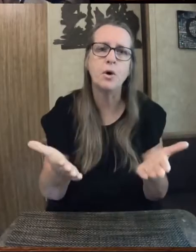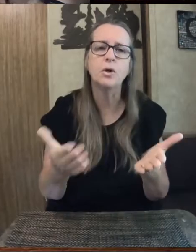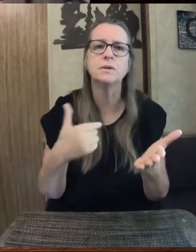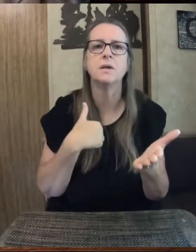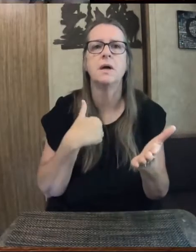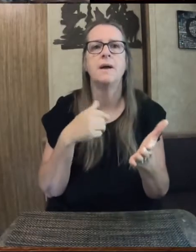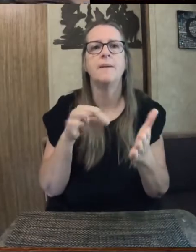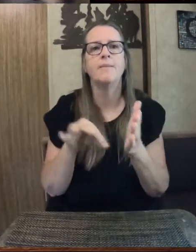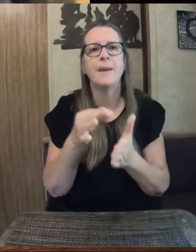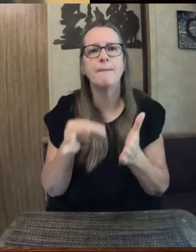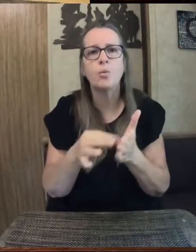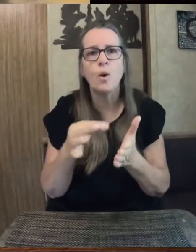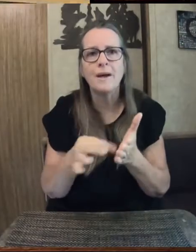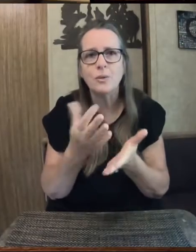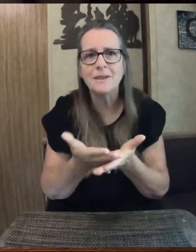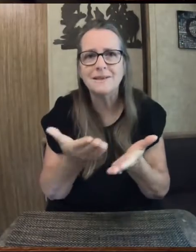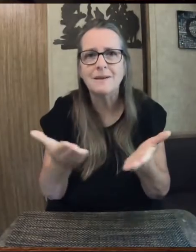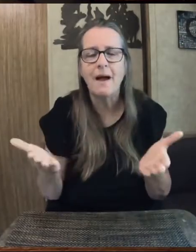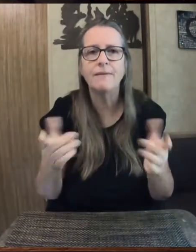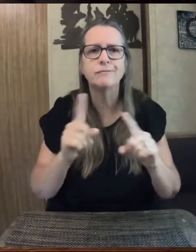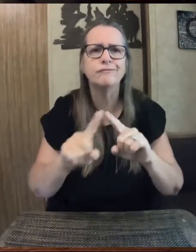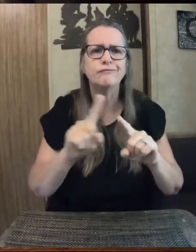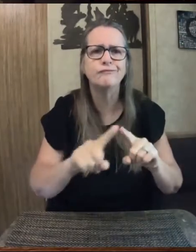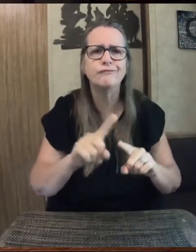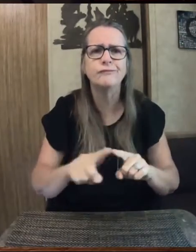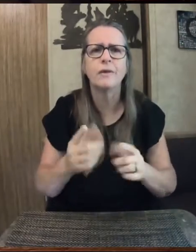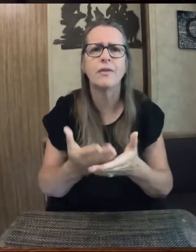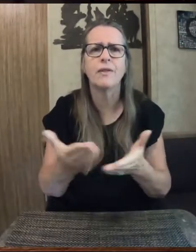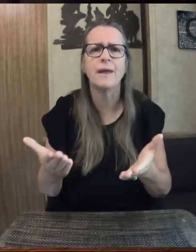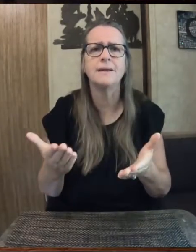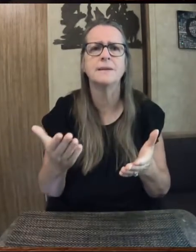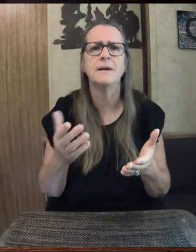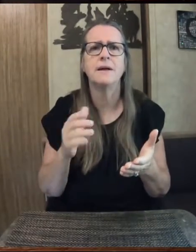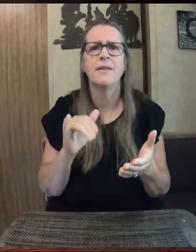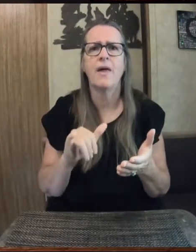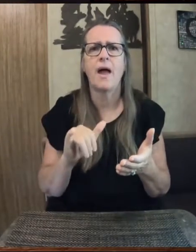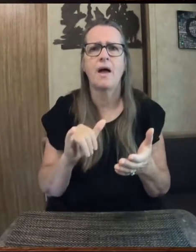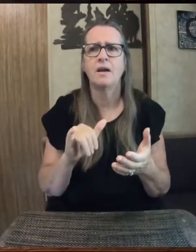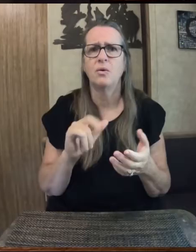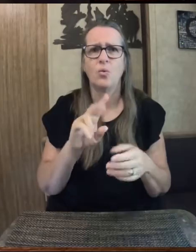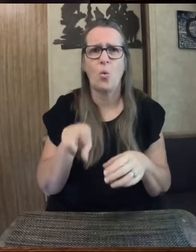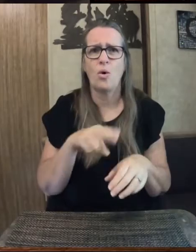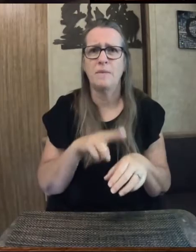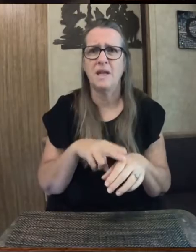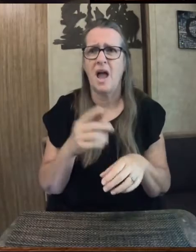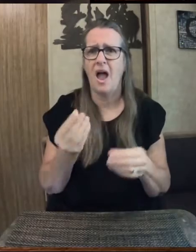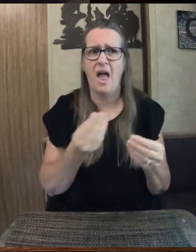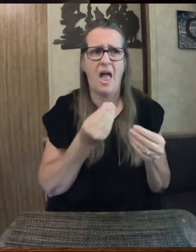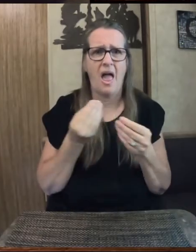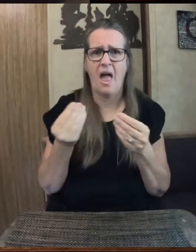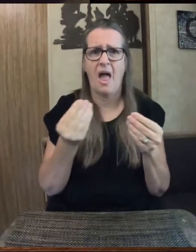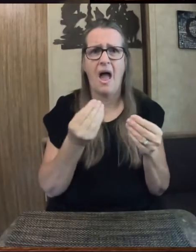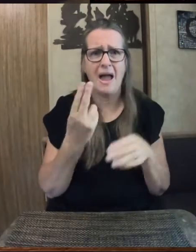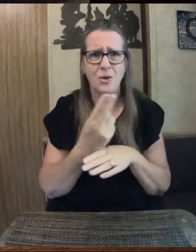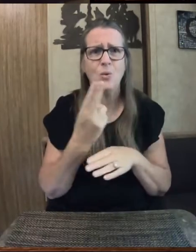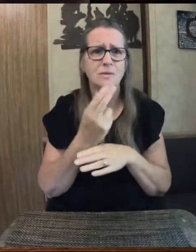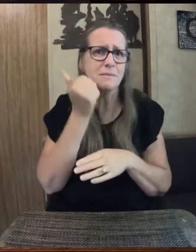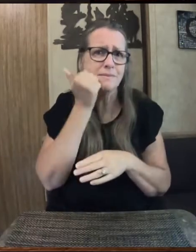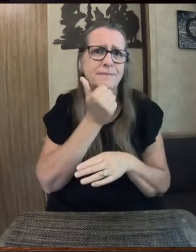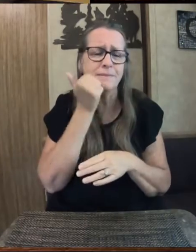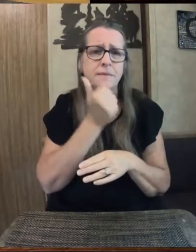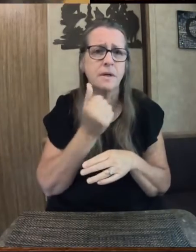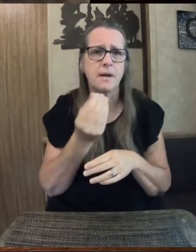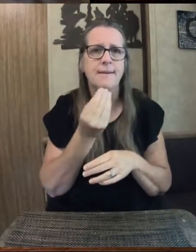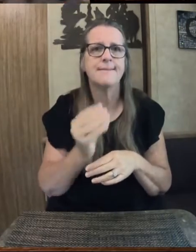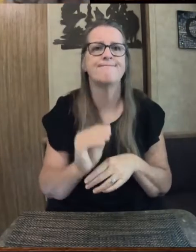here. I have my embroidery stuff. I have all kinds of things that normally I would have to where should I put them, and I use them all the time.